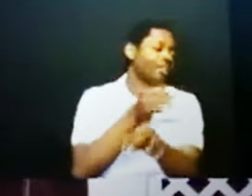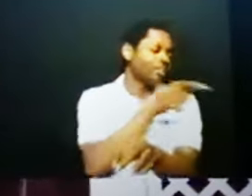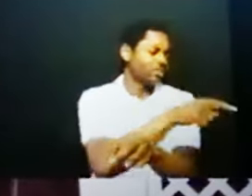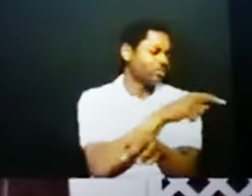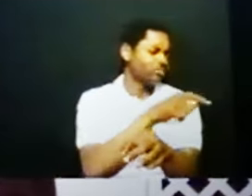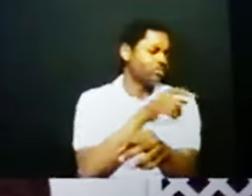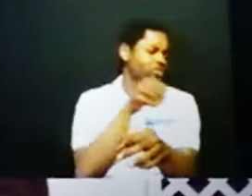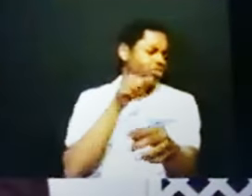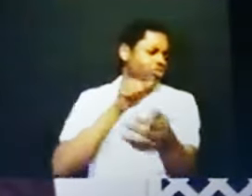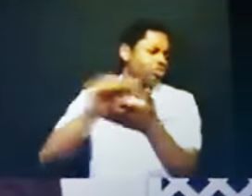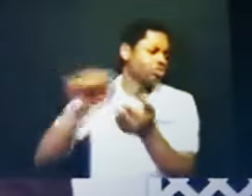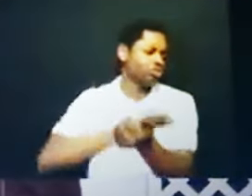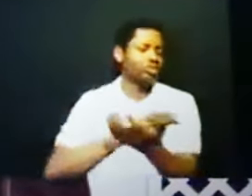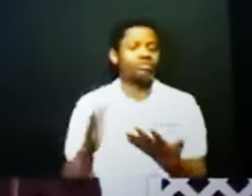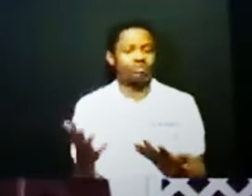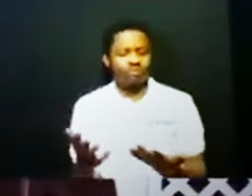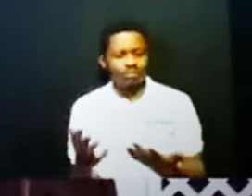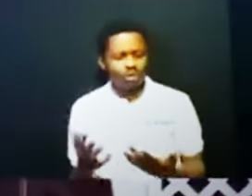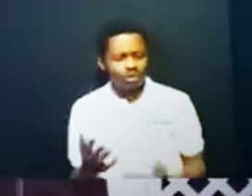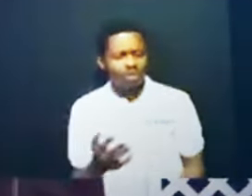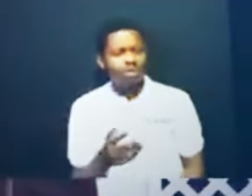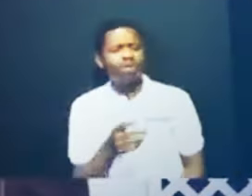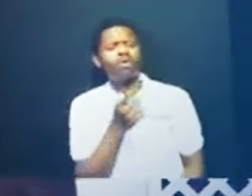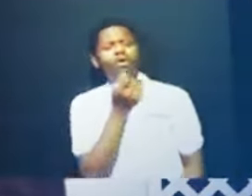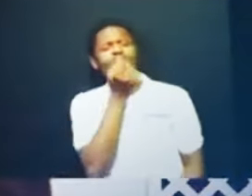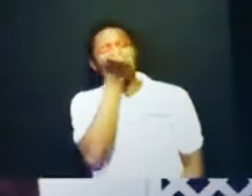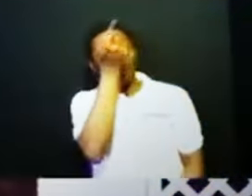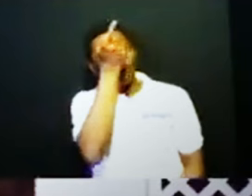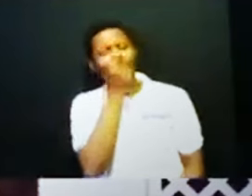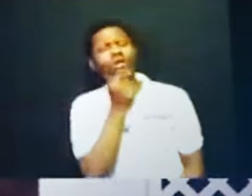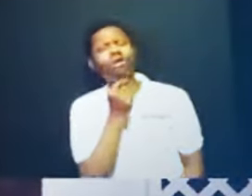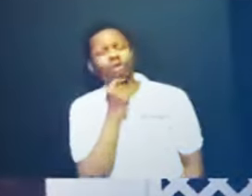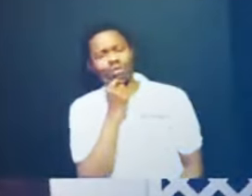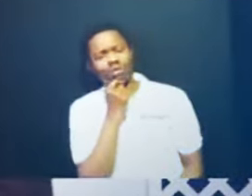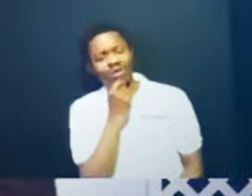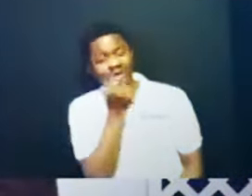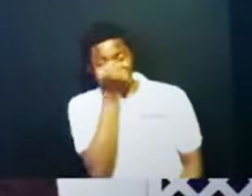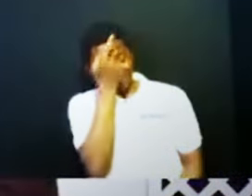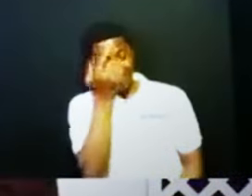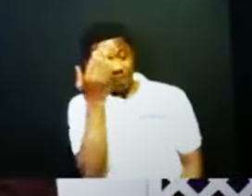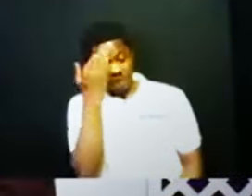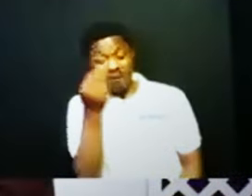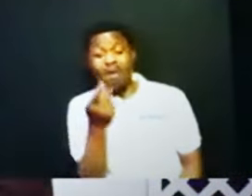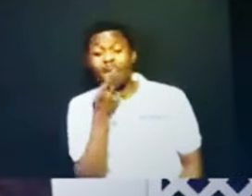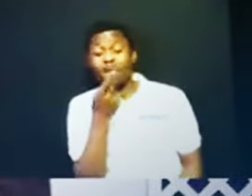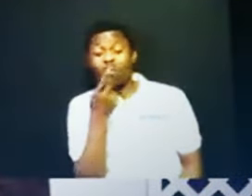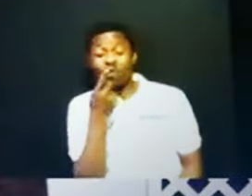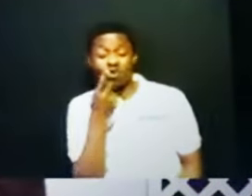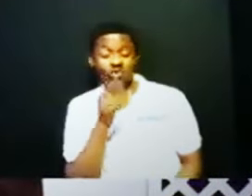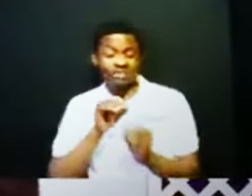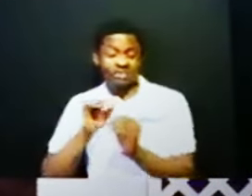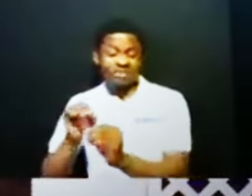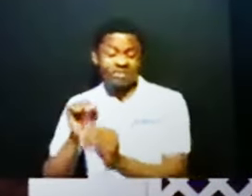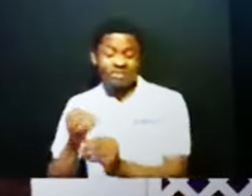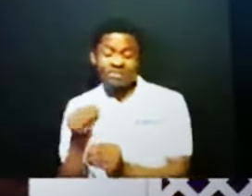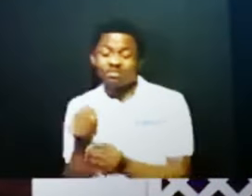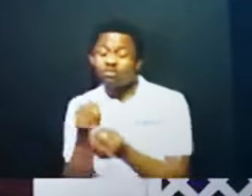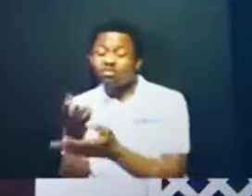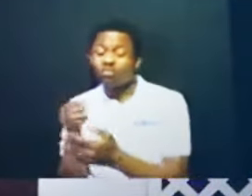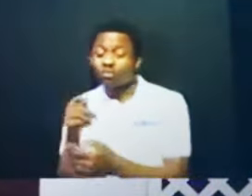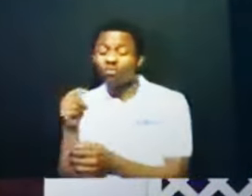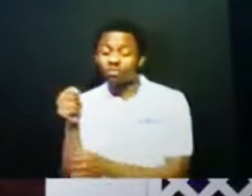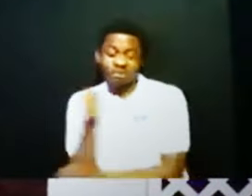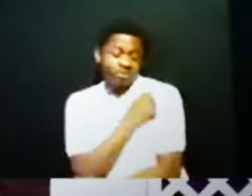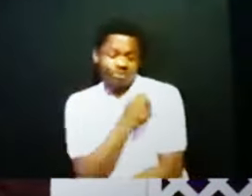you now understand why Paul is telling Timothy, do your best to study,